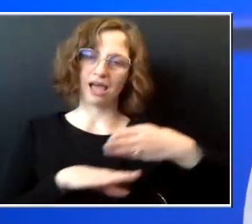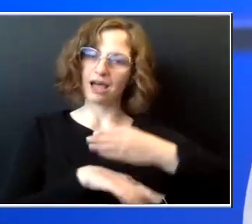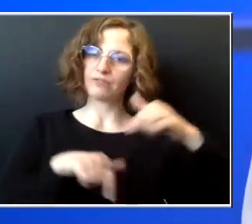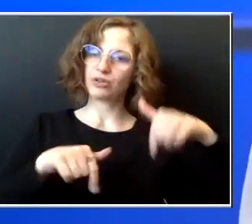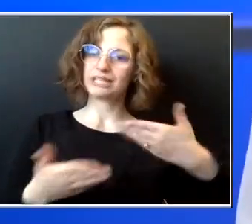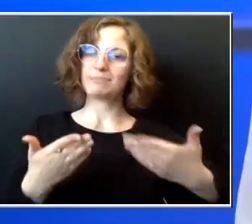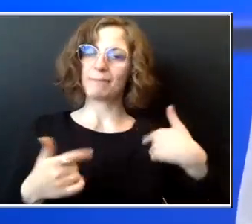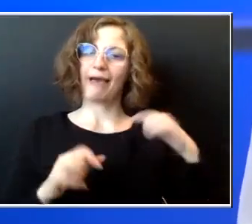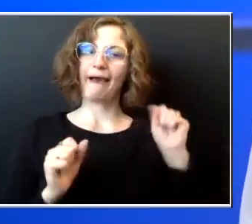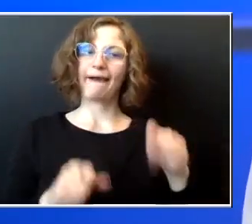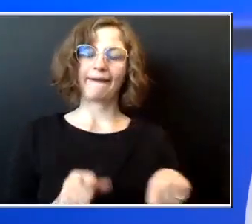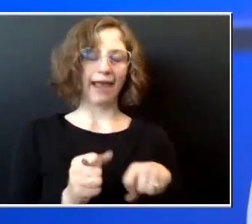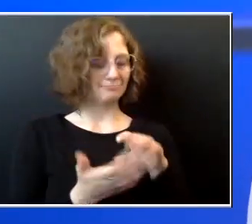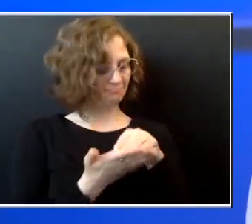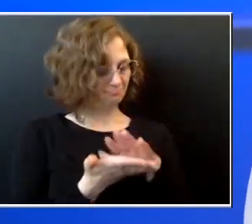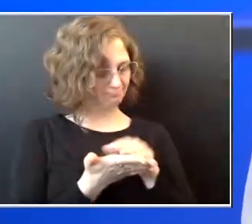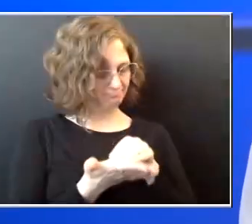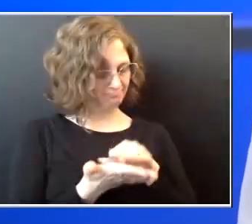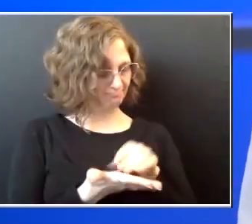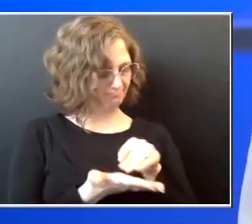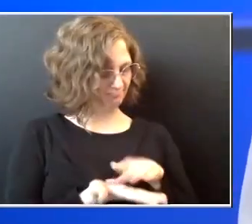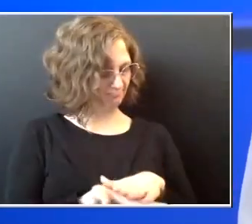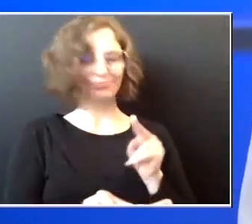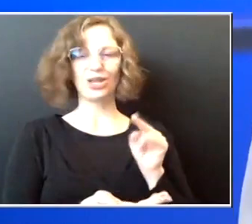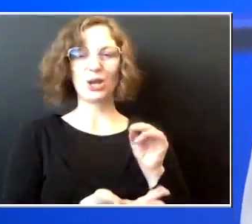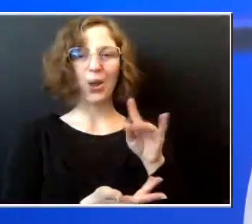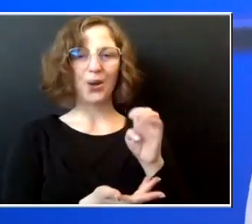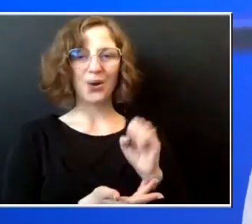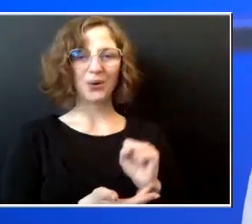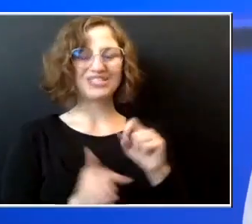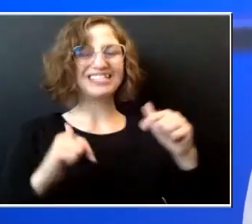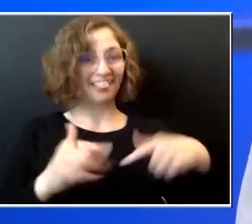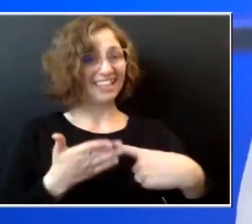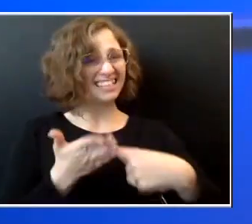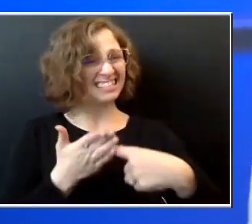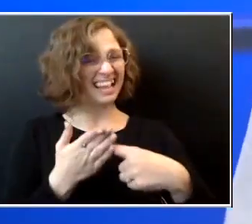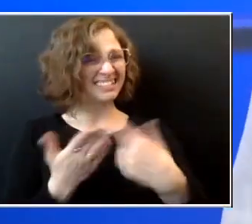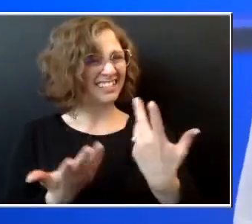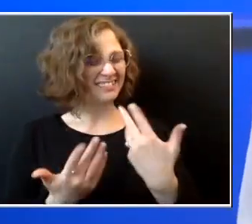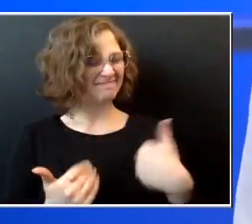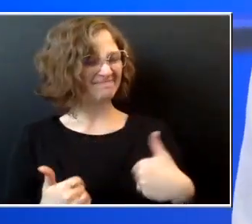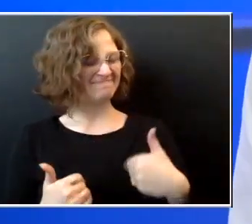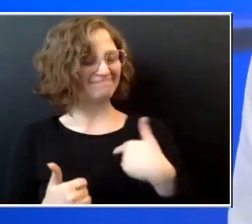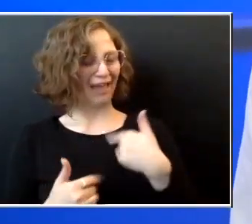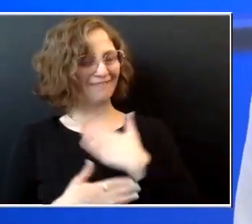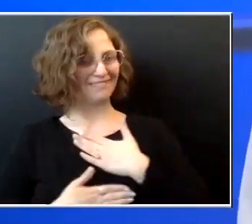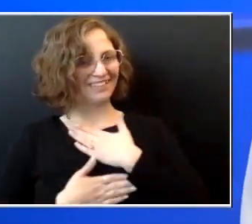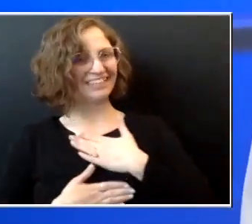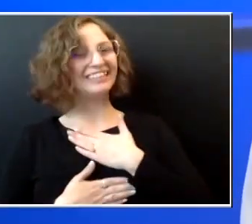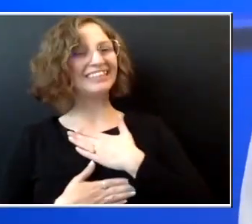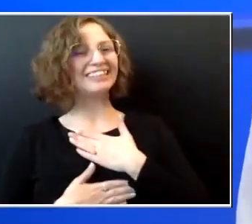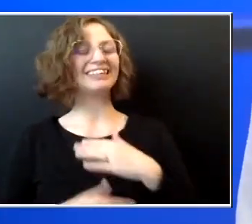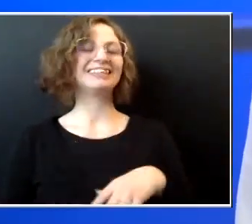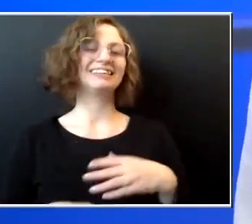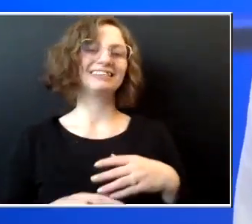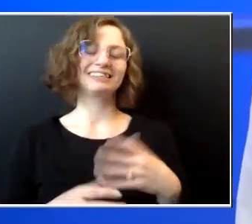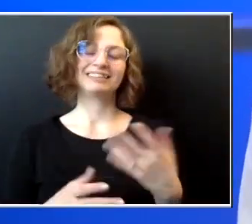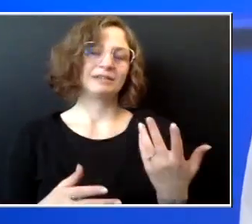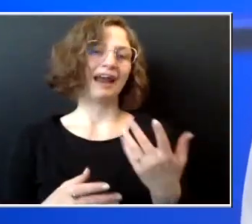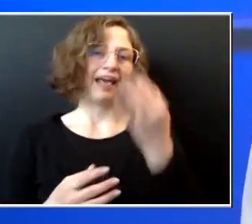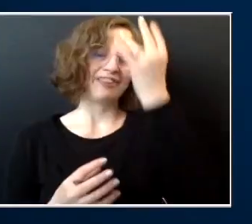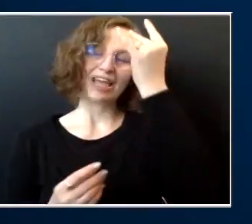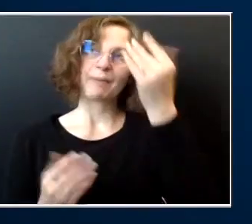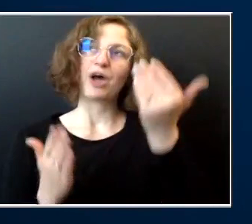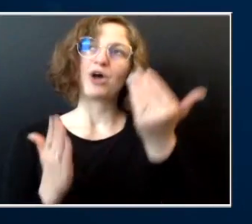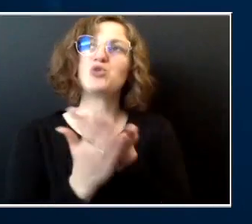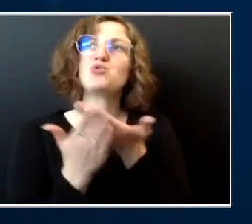down some notes from this discussion. It's been fun for me too, and I'm get new thoughts every time I talk to people about these topics. We